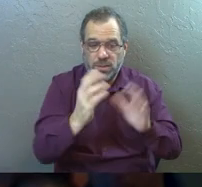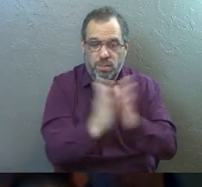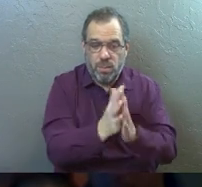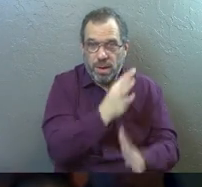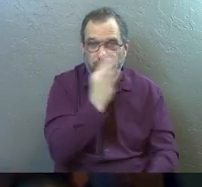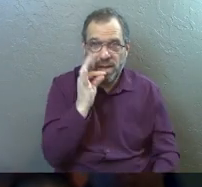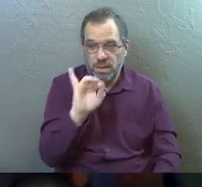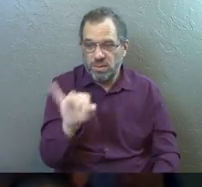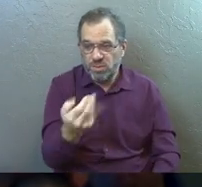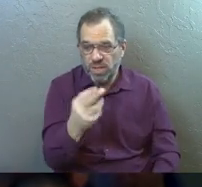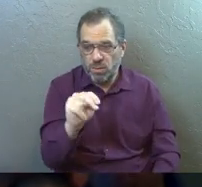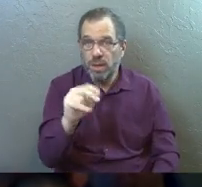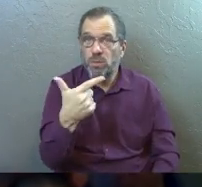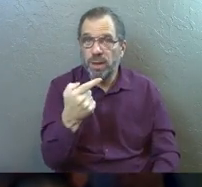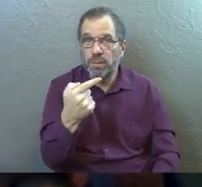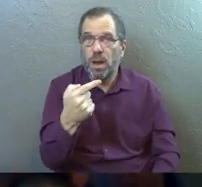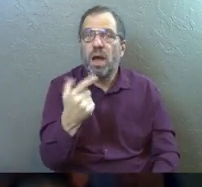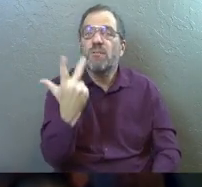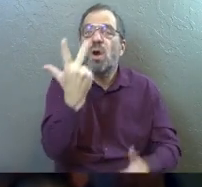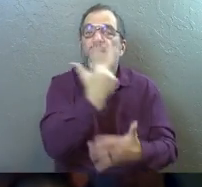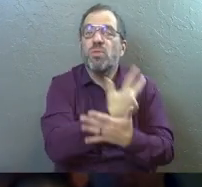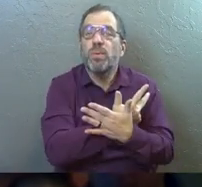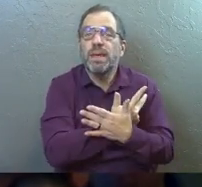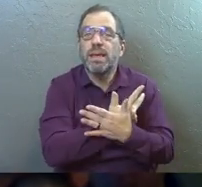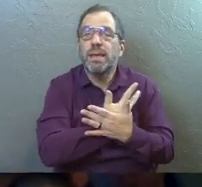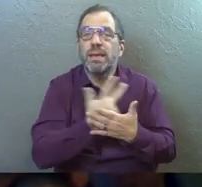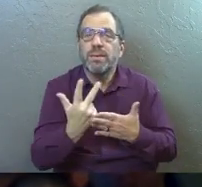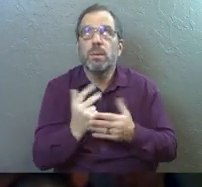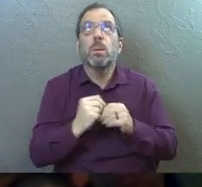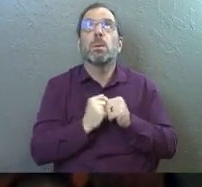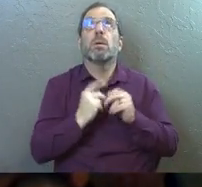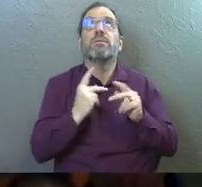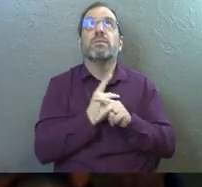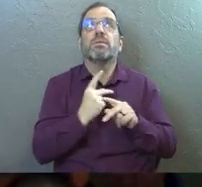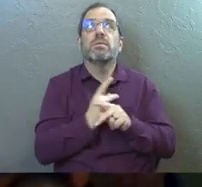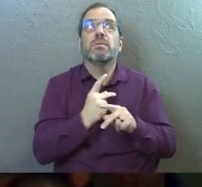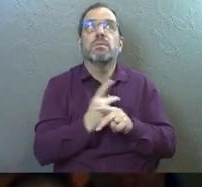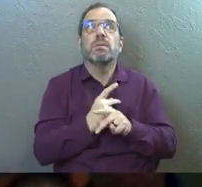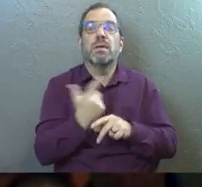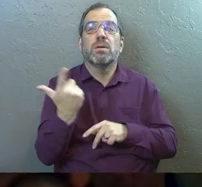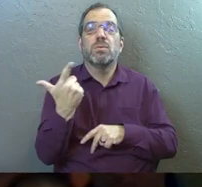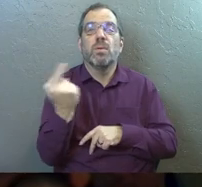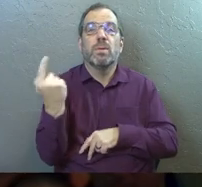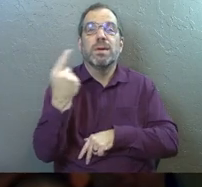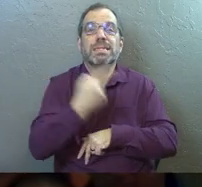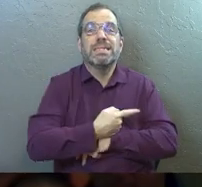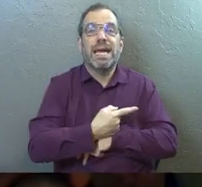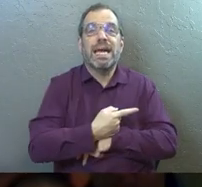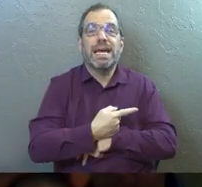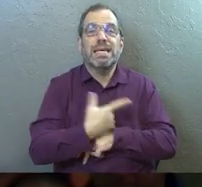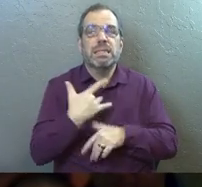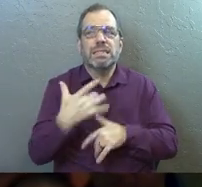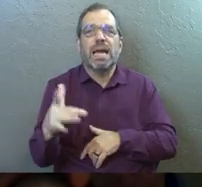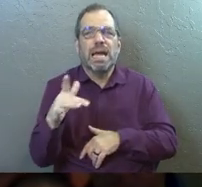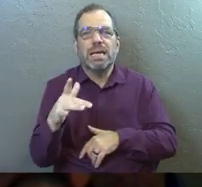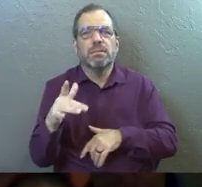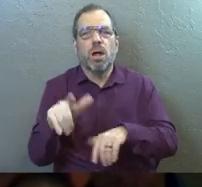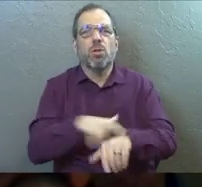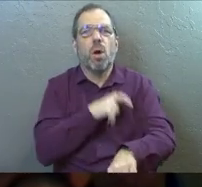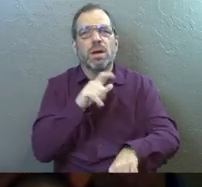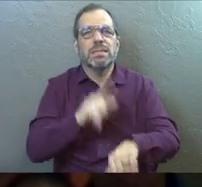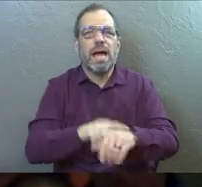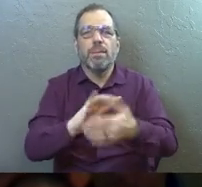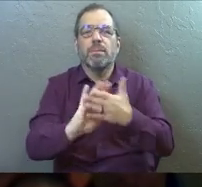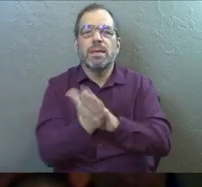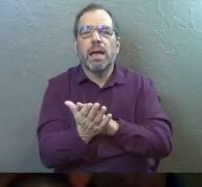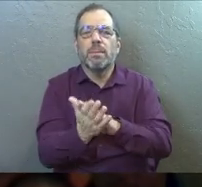the 21st of this month. We go for 3 weeks. Some of you guys have done the studies. 21 days tends to be how long it